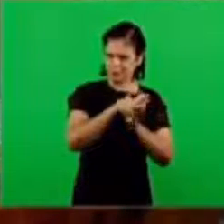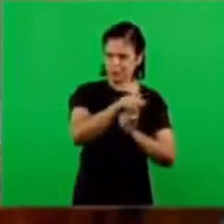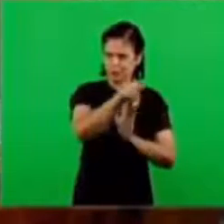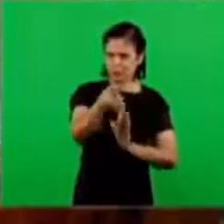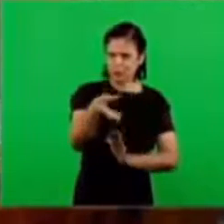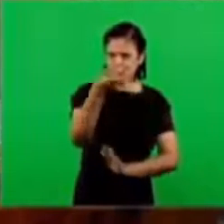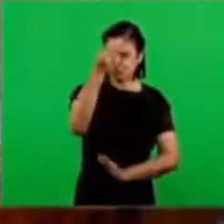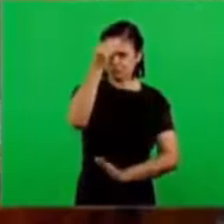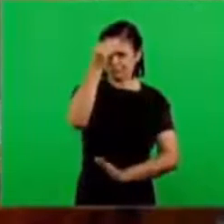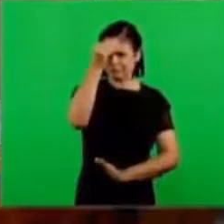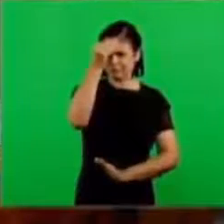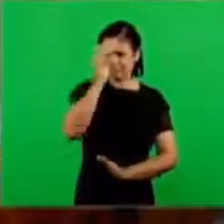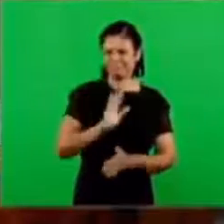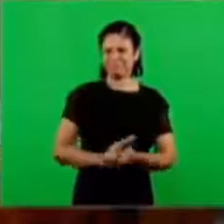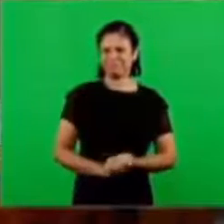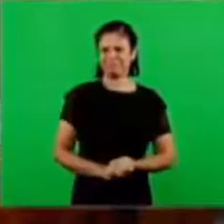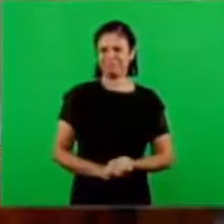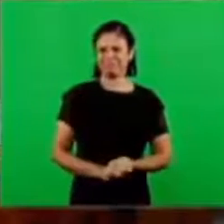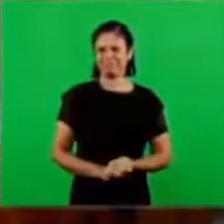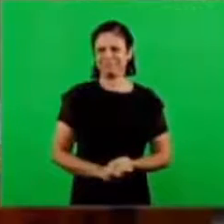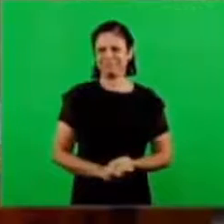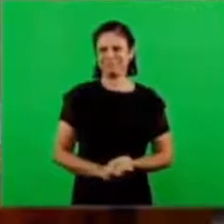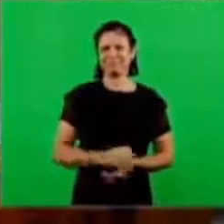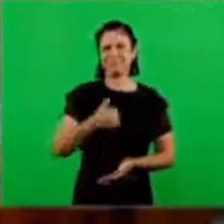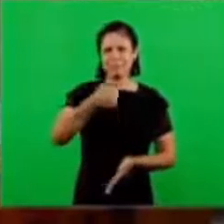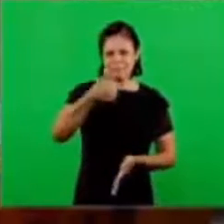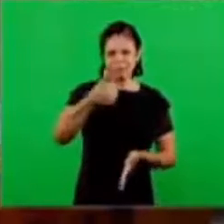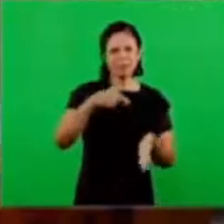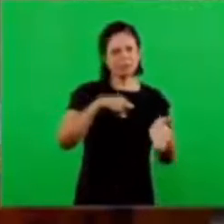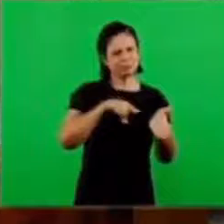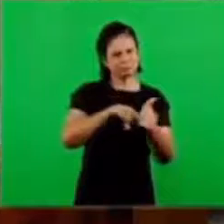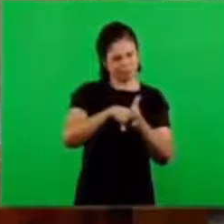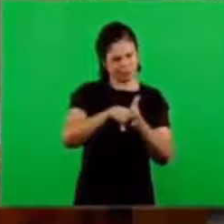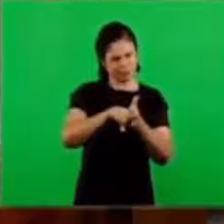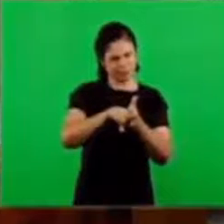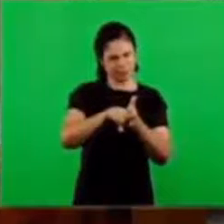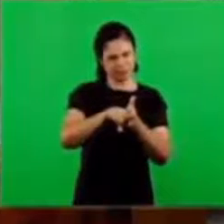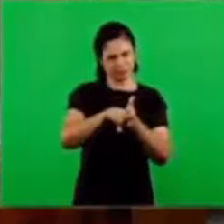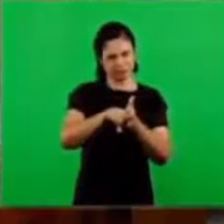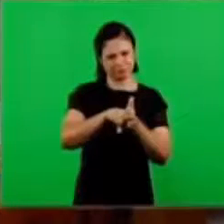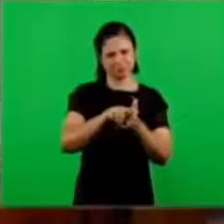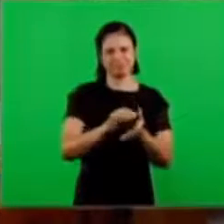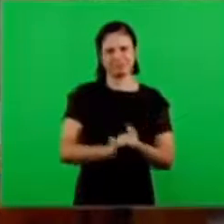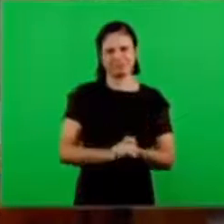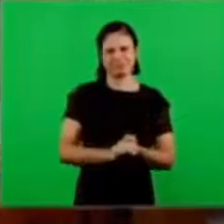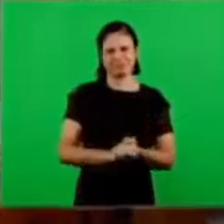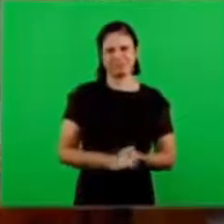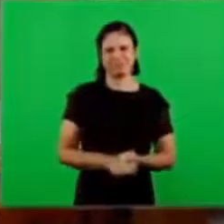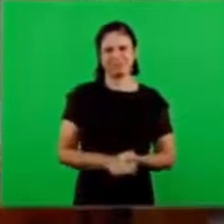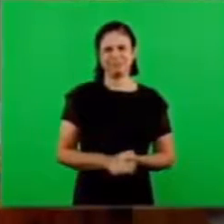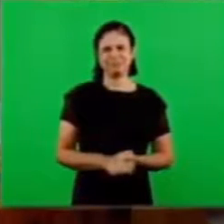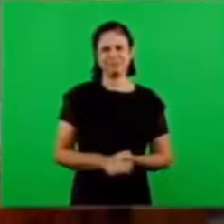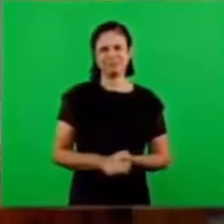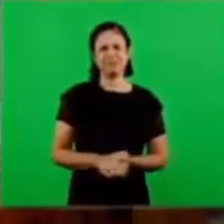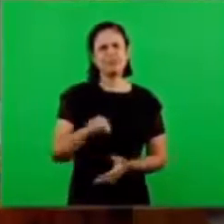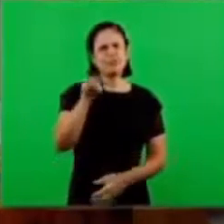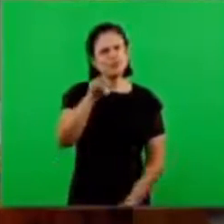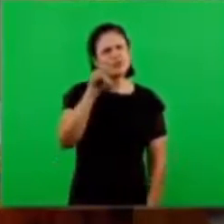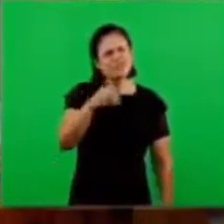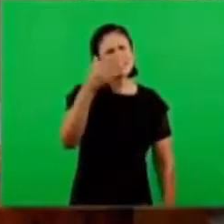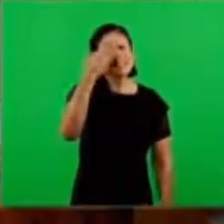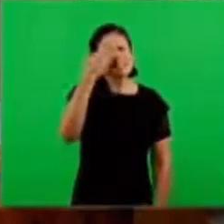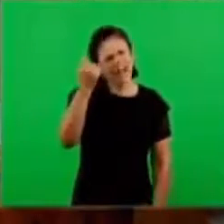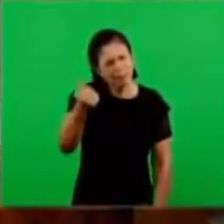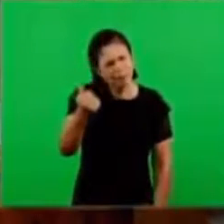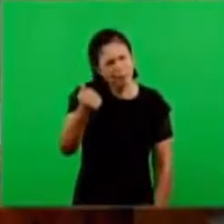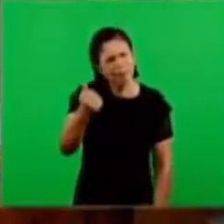And on the first question, we are going to let you know. Let's go for the first question. So you can answer on the